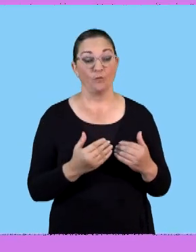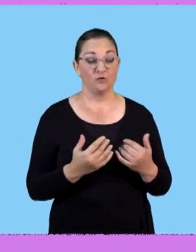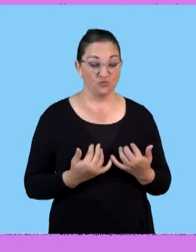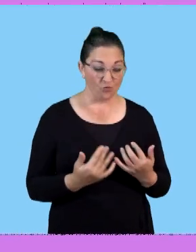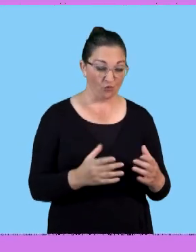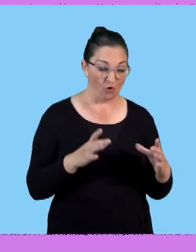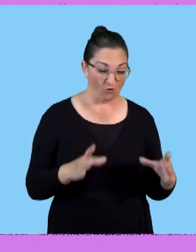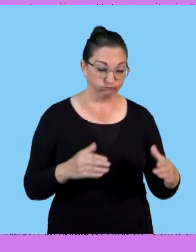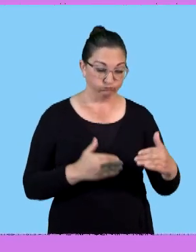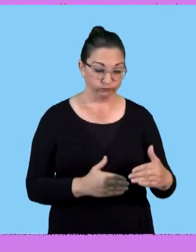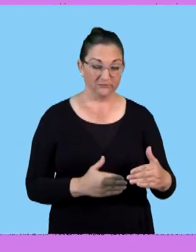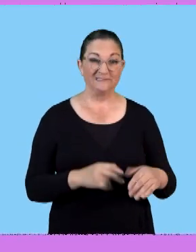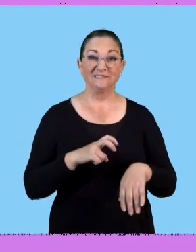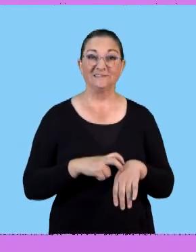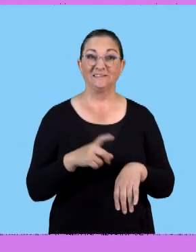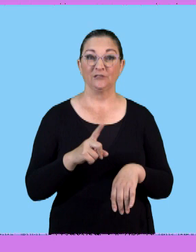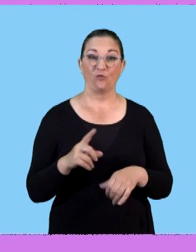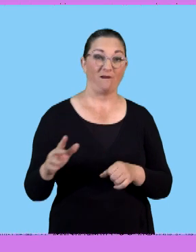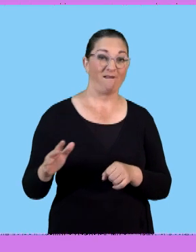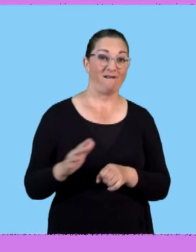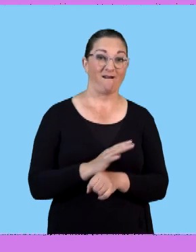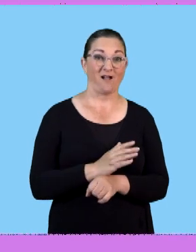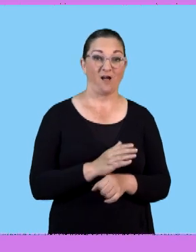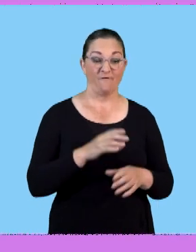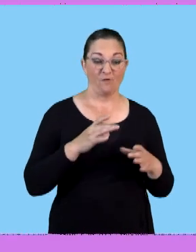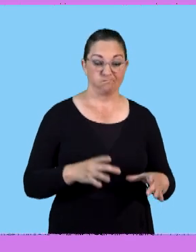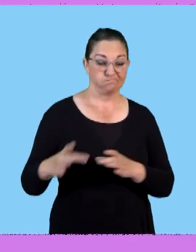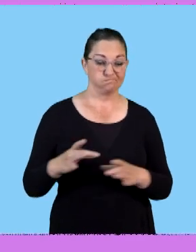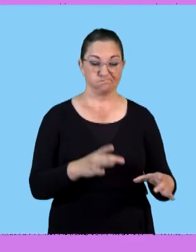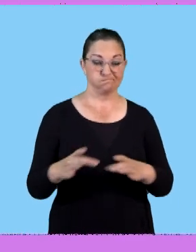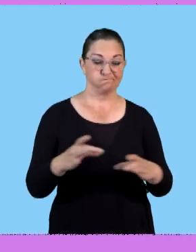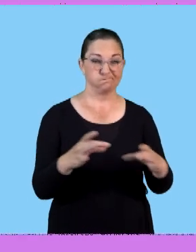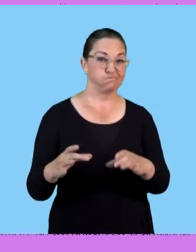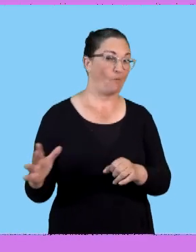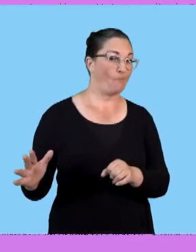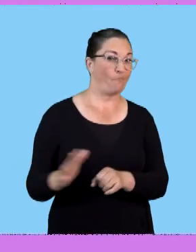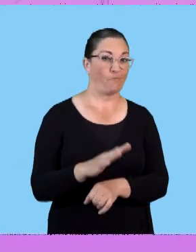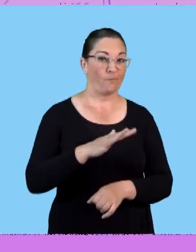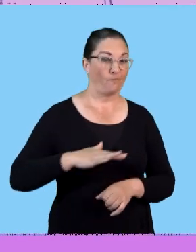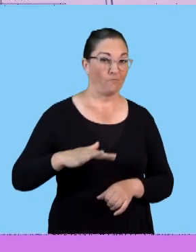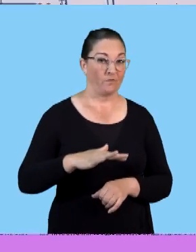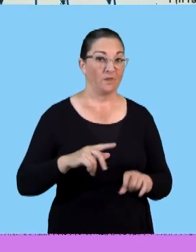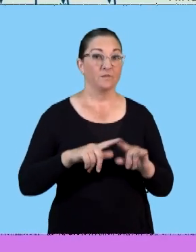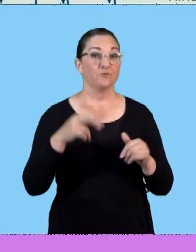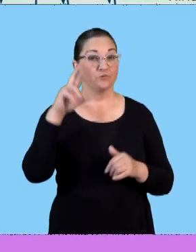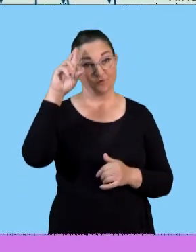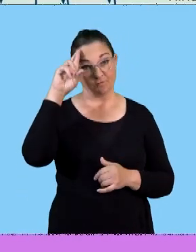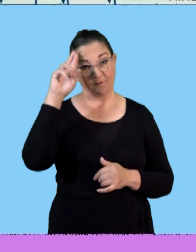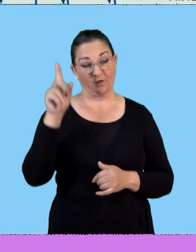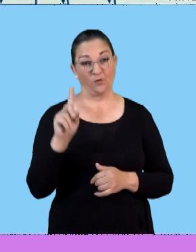sods of grass that will be needed to cover the entire soccer field. Guys, remember, if you look at